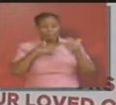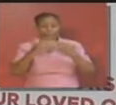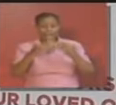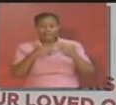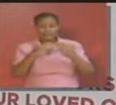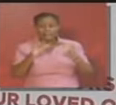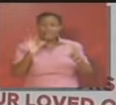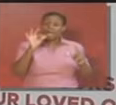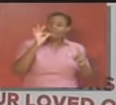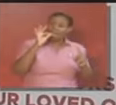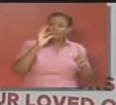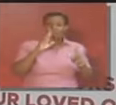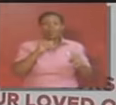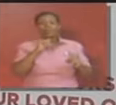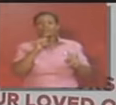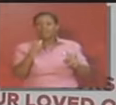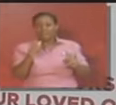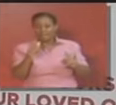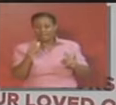is COVID-19 positive.